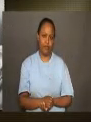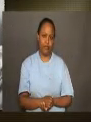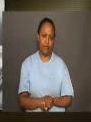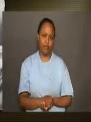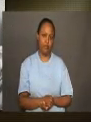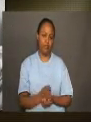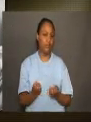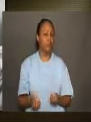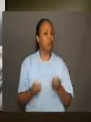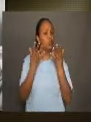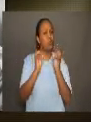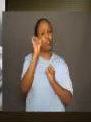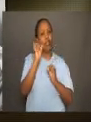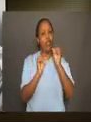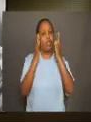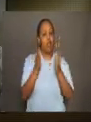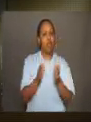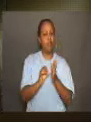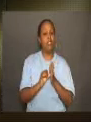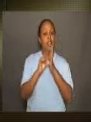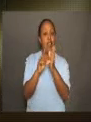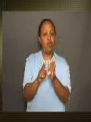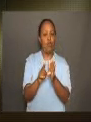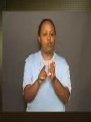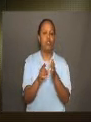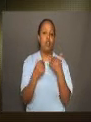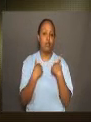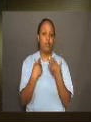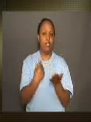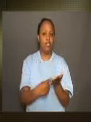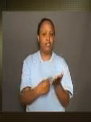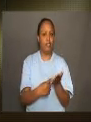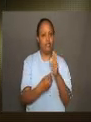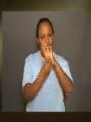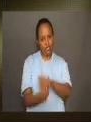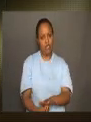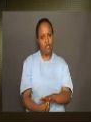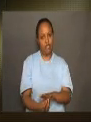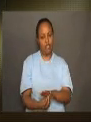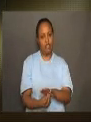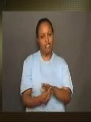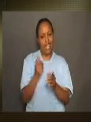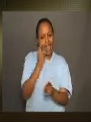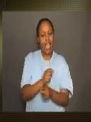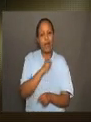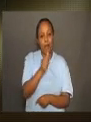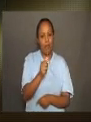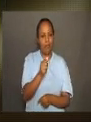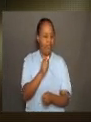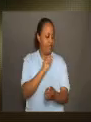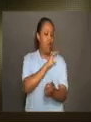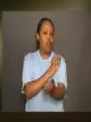There are many historical examples of the ways dictators have been corrupted by power.